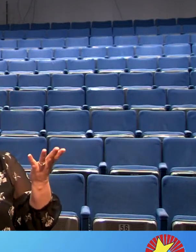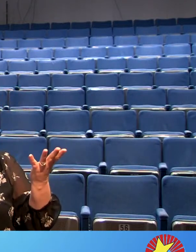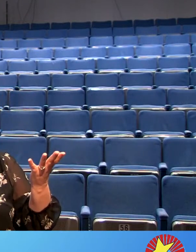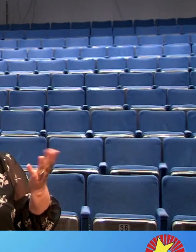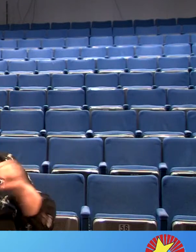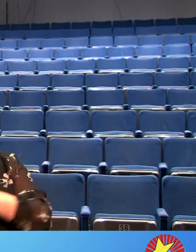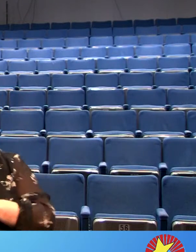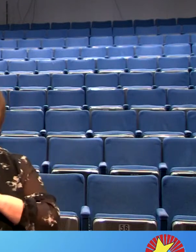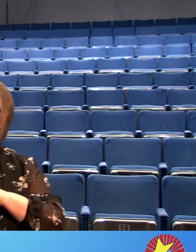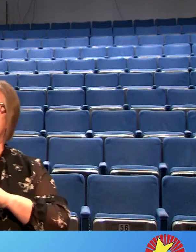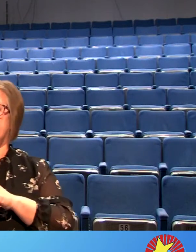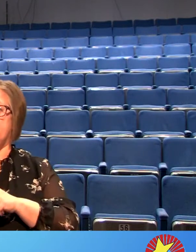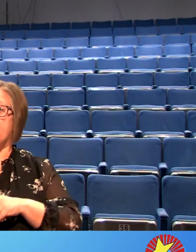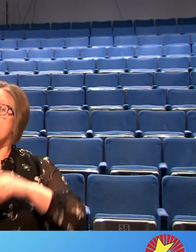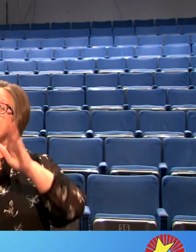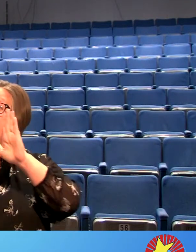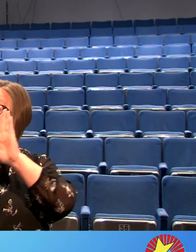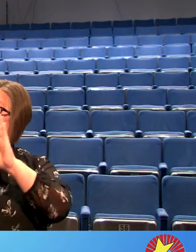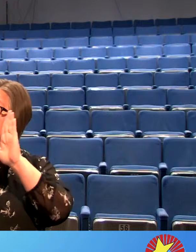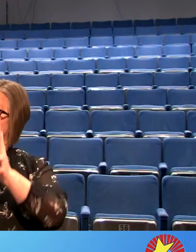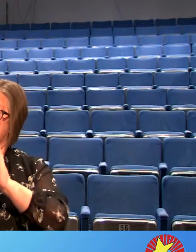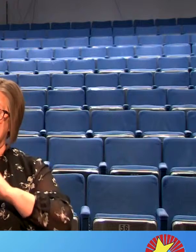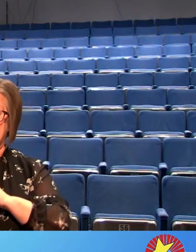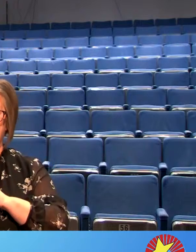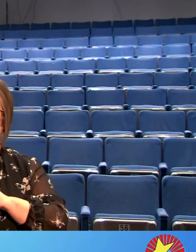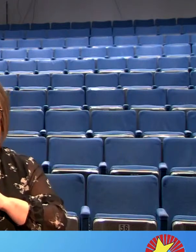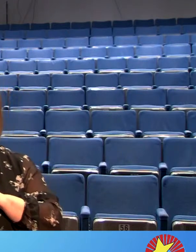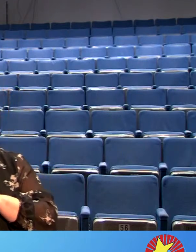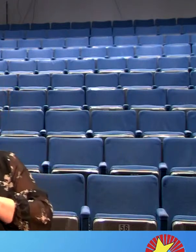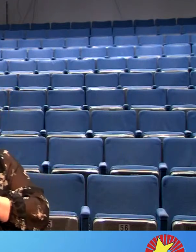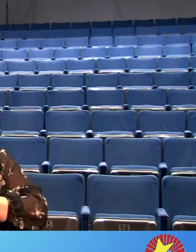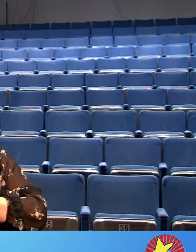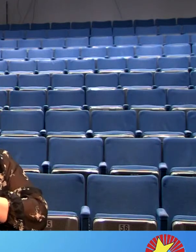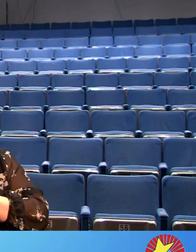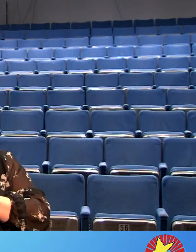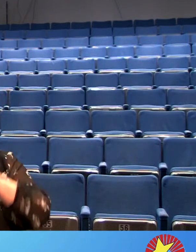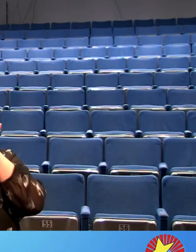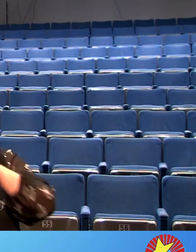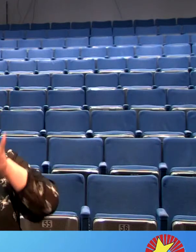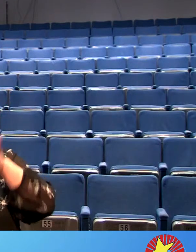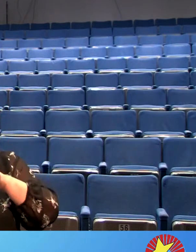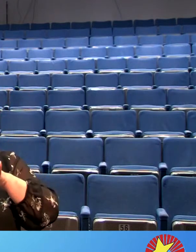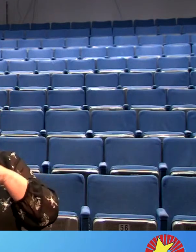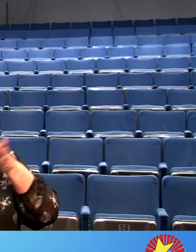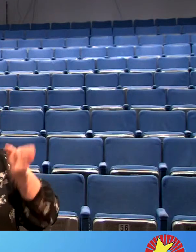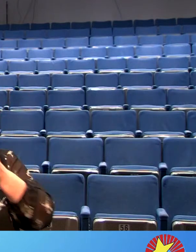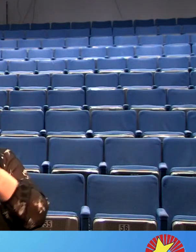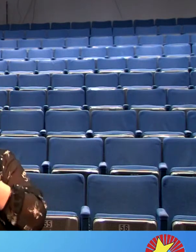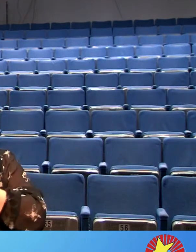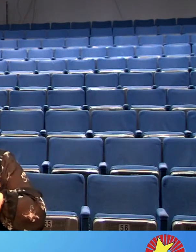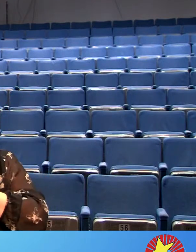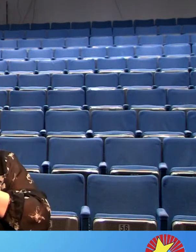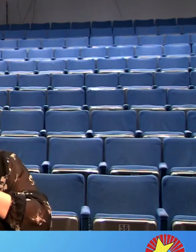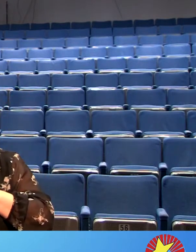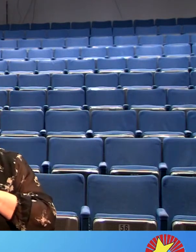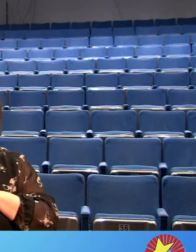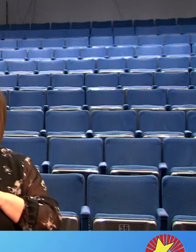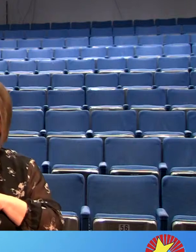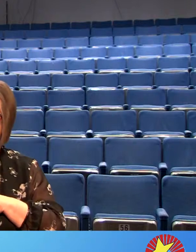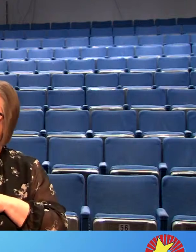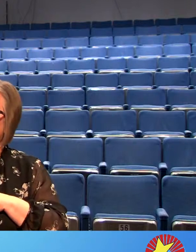at proficient levels. By grades 7 and 8, we saw similar